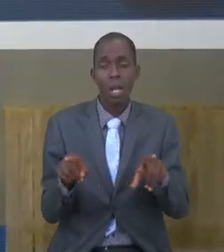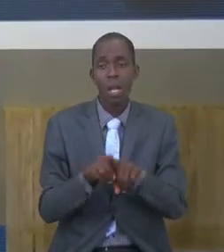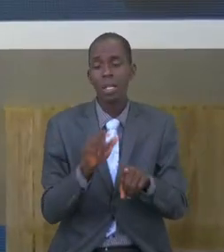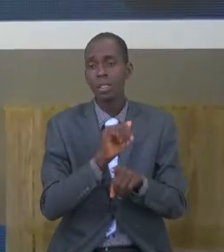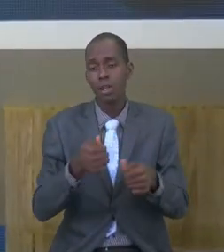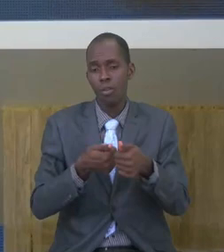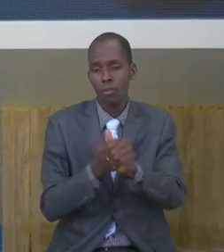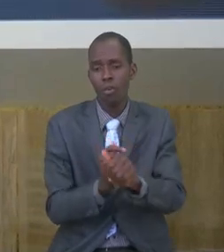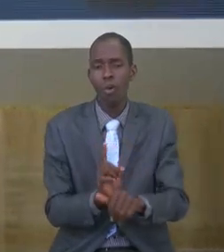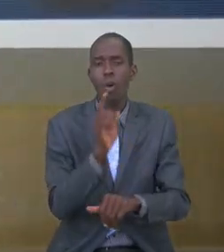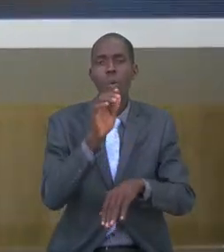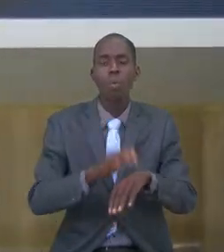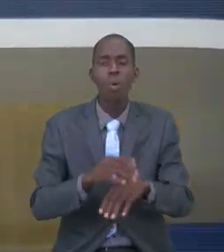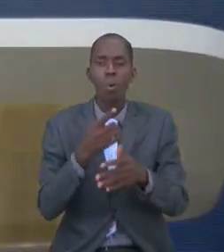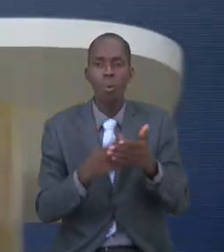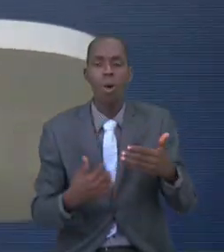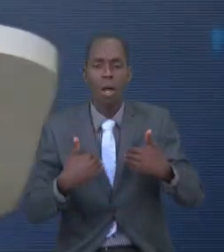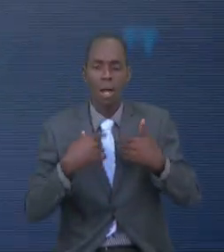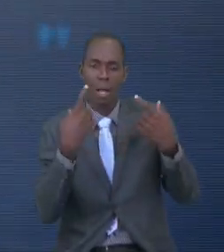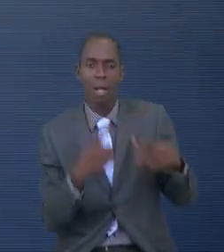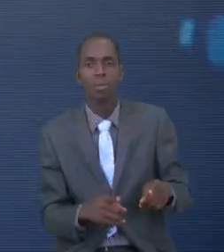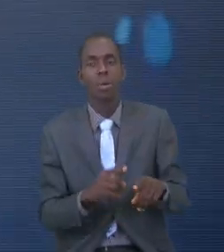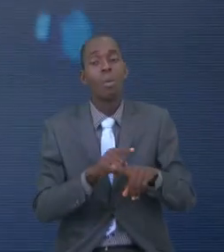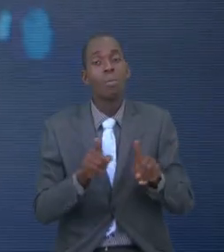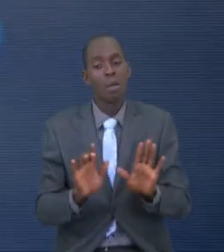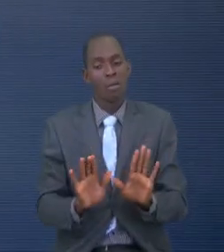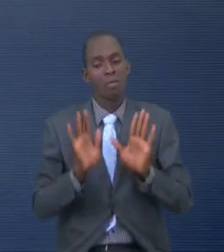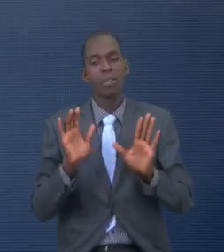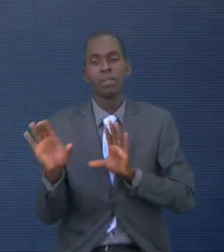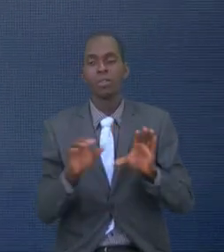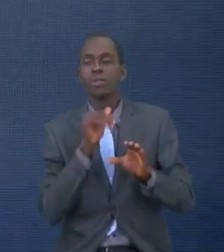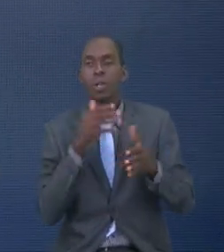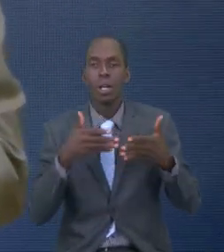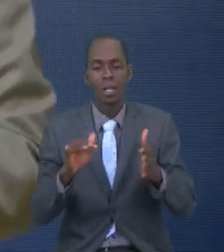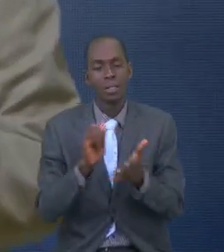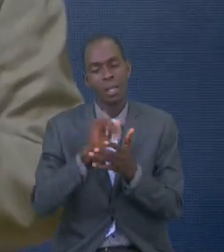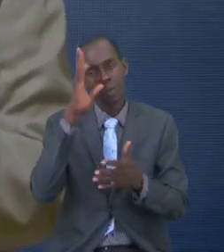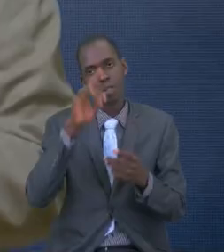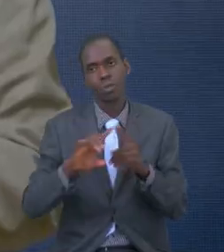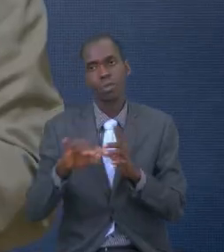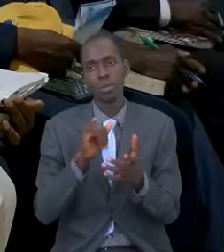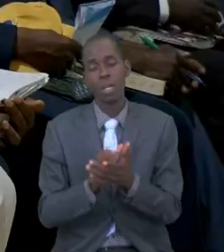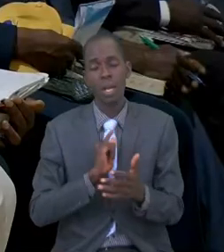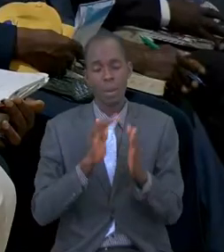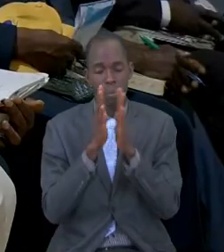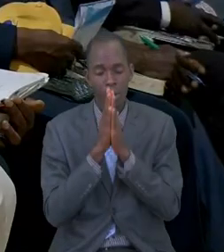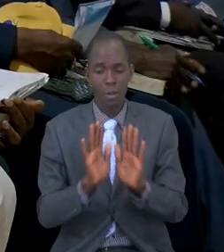had happened? But fear did not allow him to do that. Fear will not block your